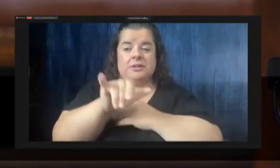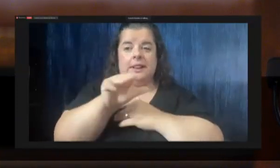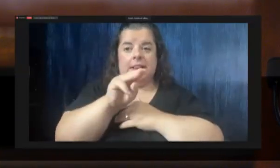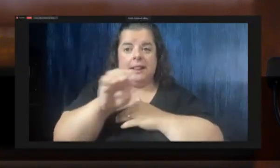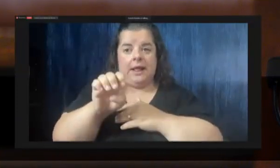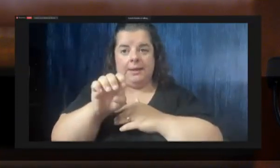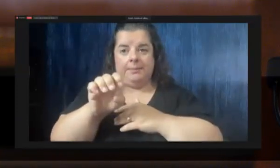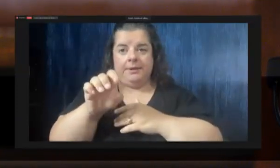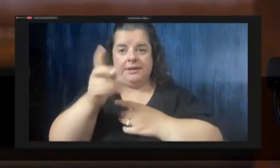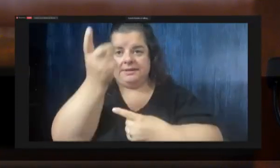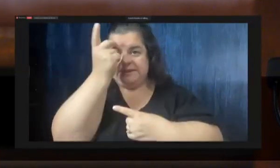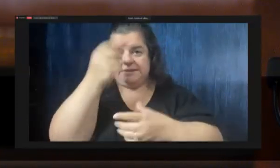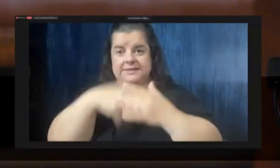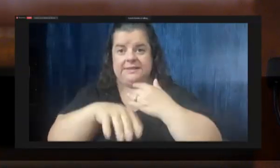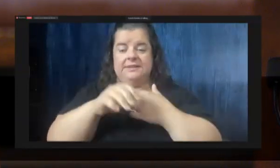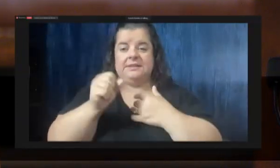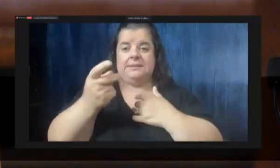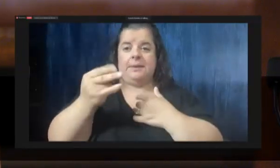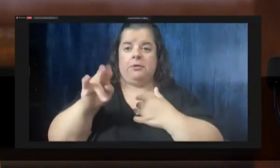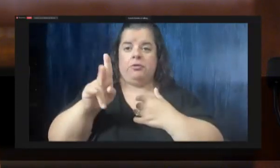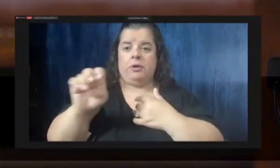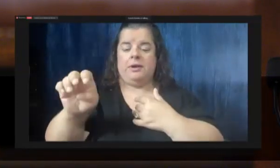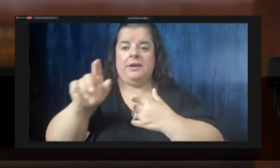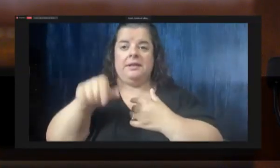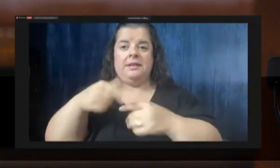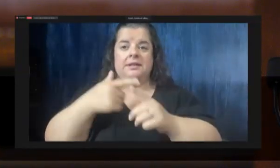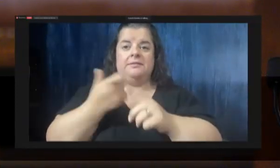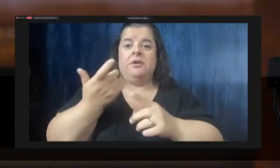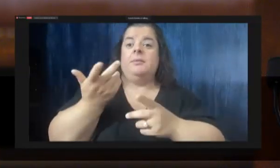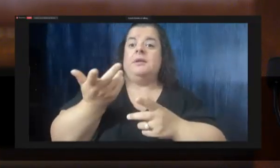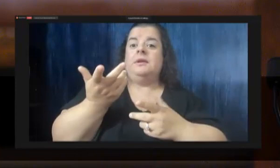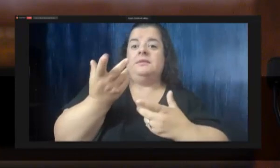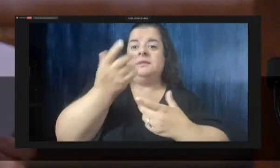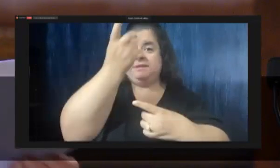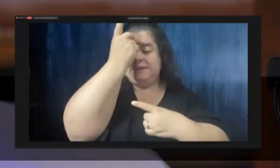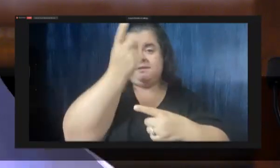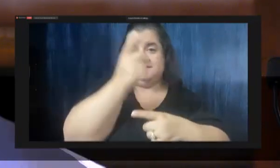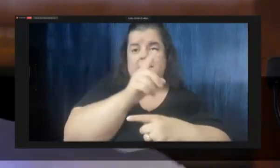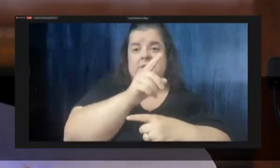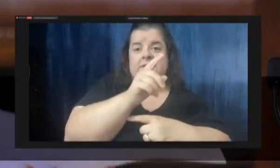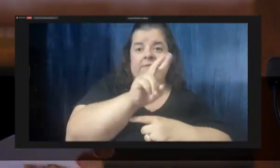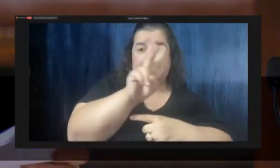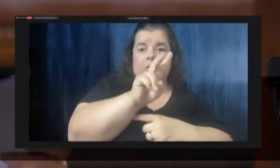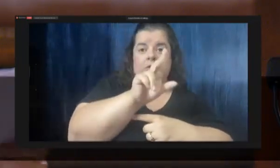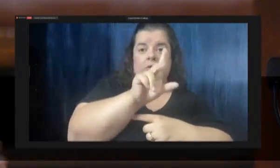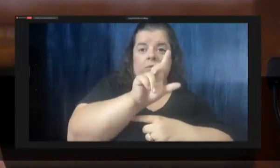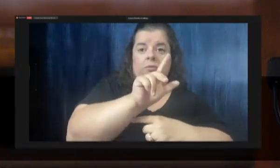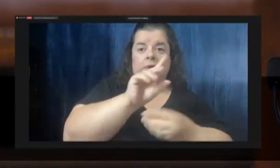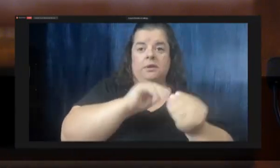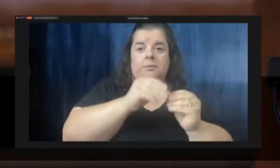Lyme disease spirochete. This is in Vector-Borne and Zoonotic Diseases, Volume 23, Number 5,